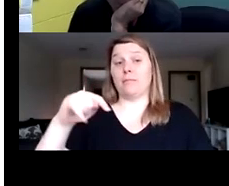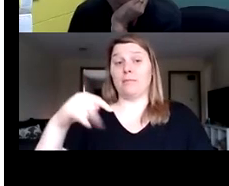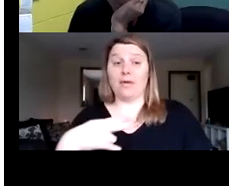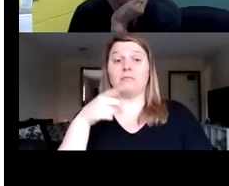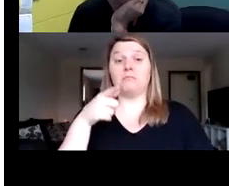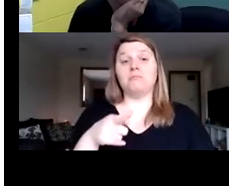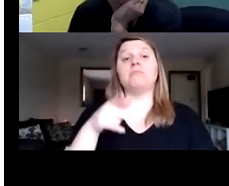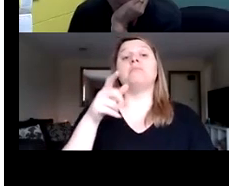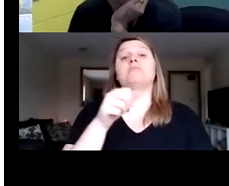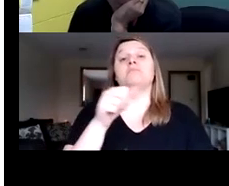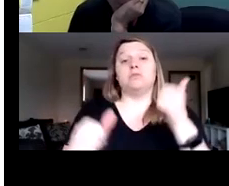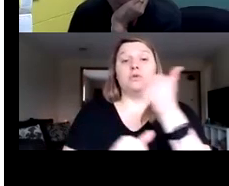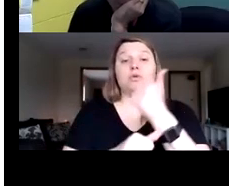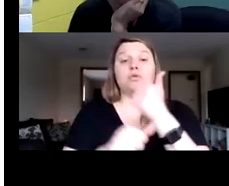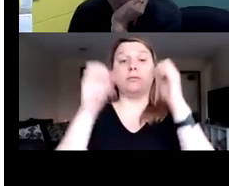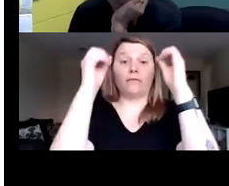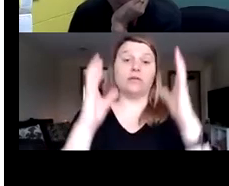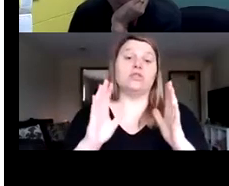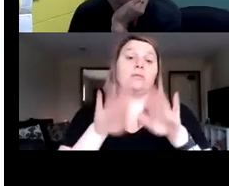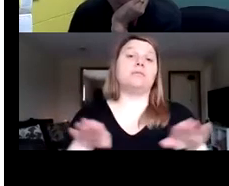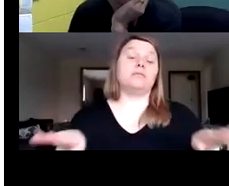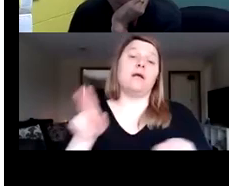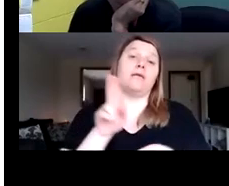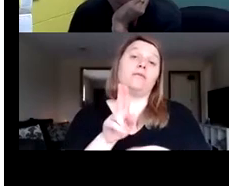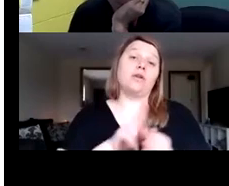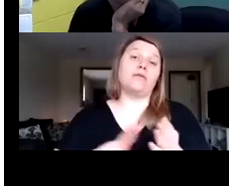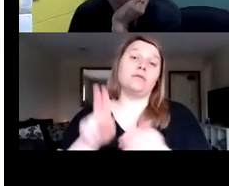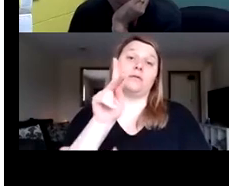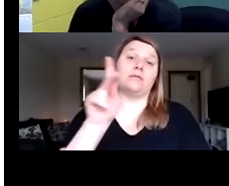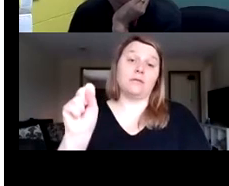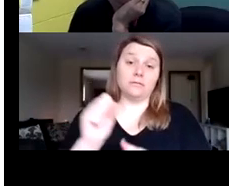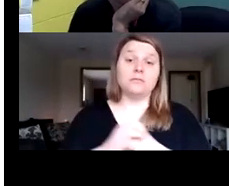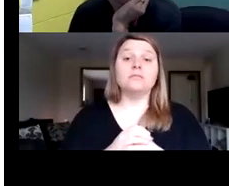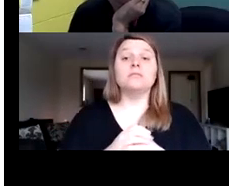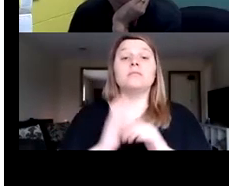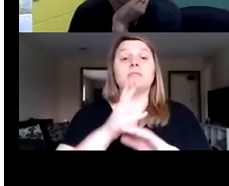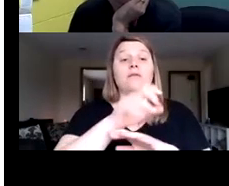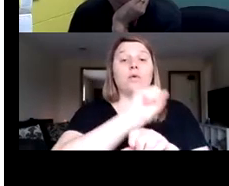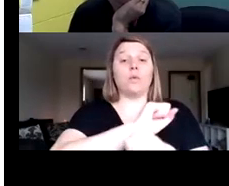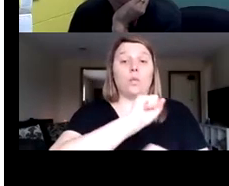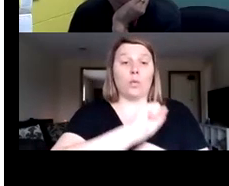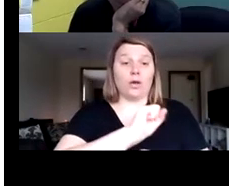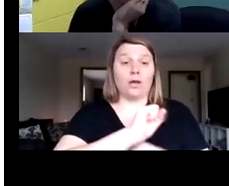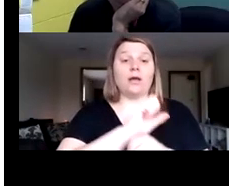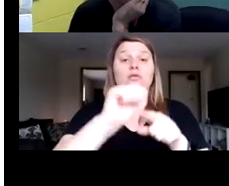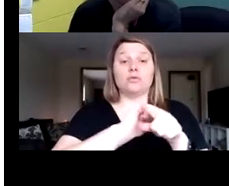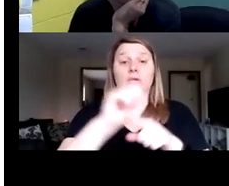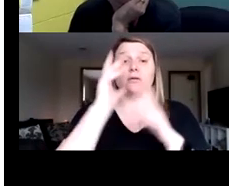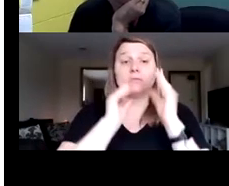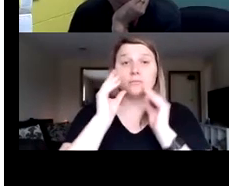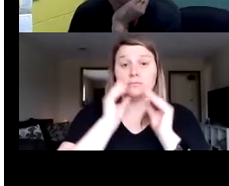an associate professor of pediatrics at the University of Kansas. After working in training experiences in